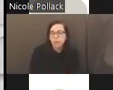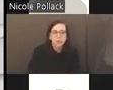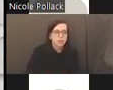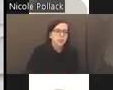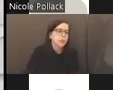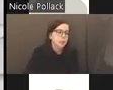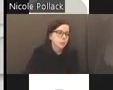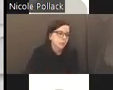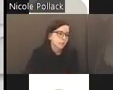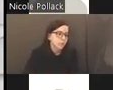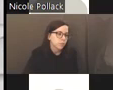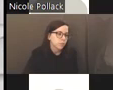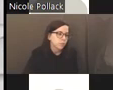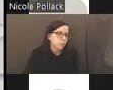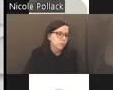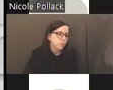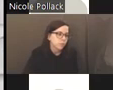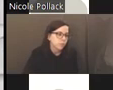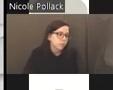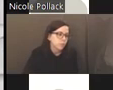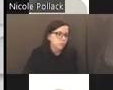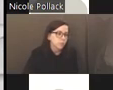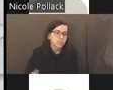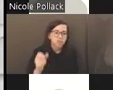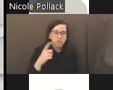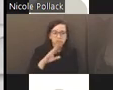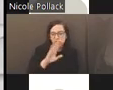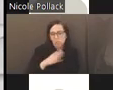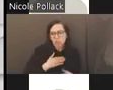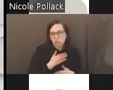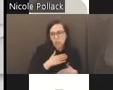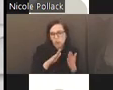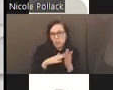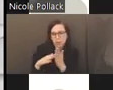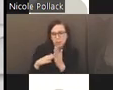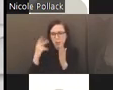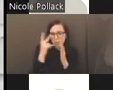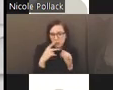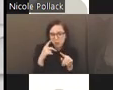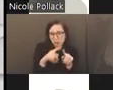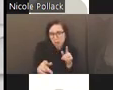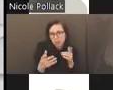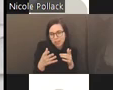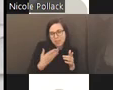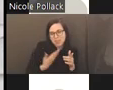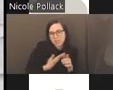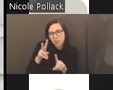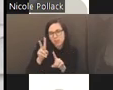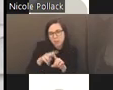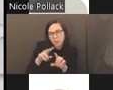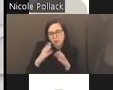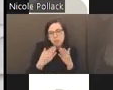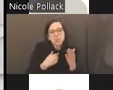I've never really been a fan of painting portraits, but it was an assignment for this one. So I did a portrait of my friend